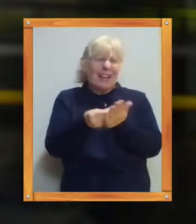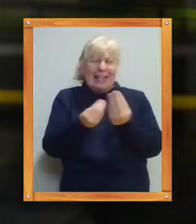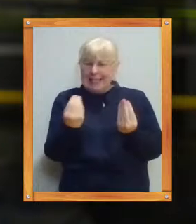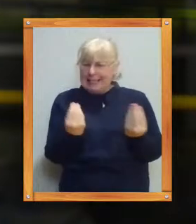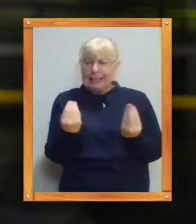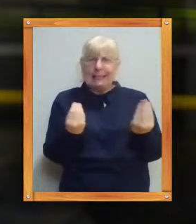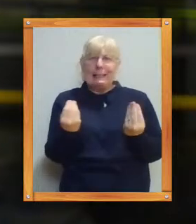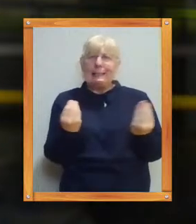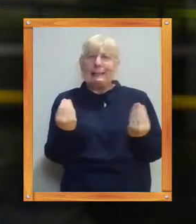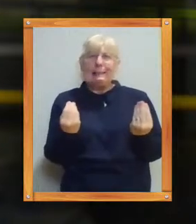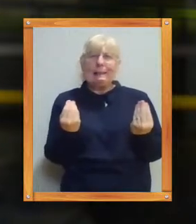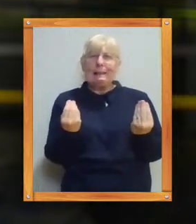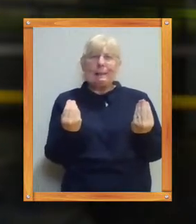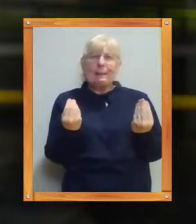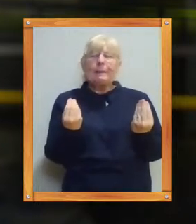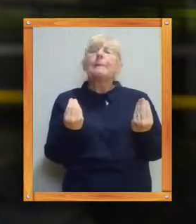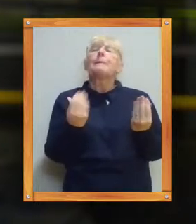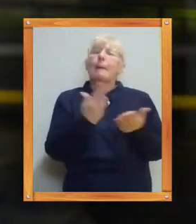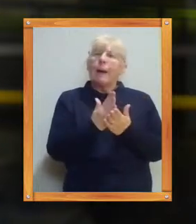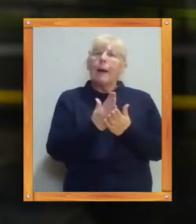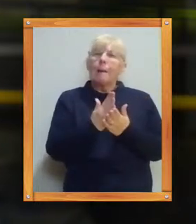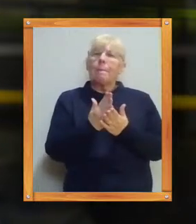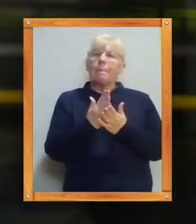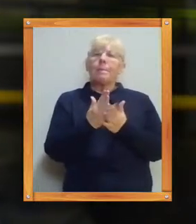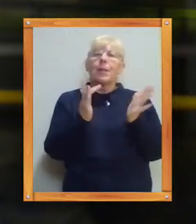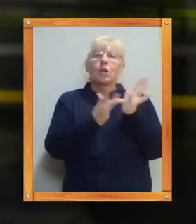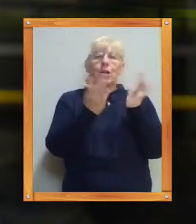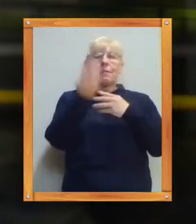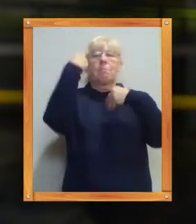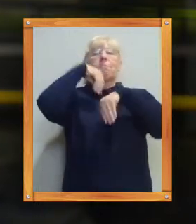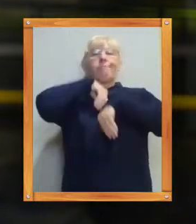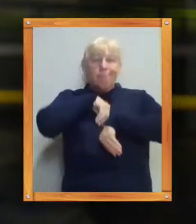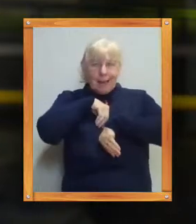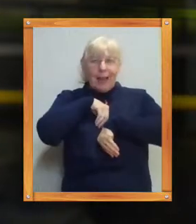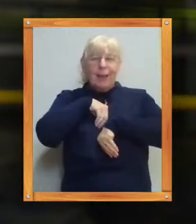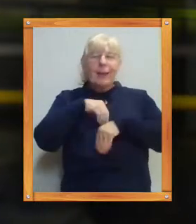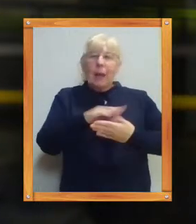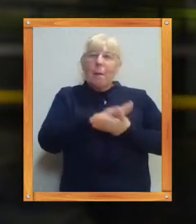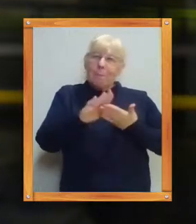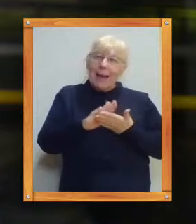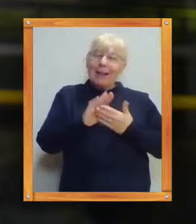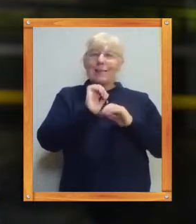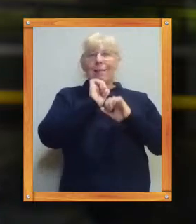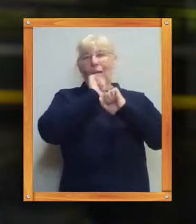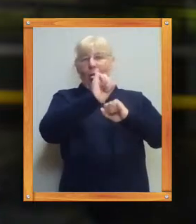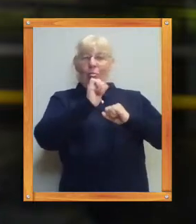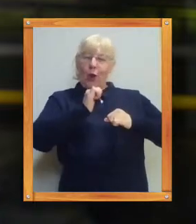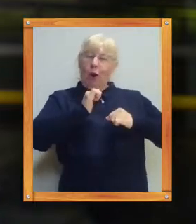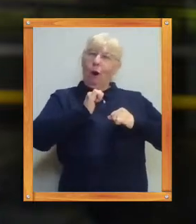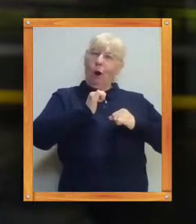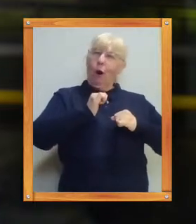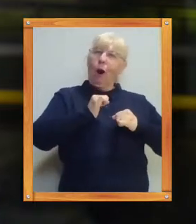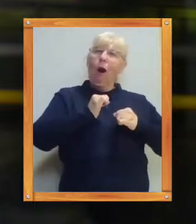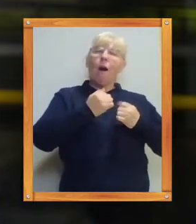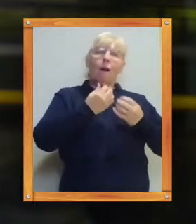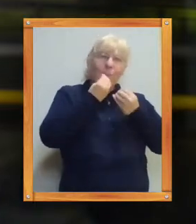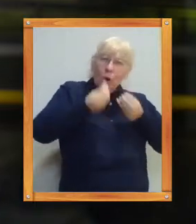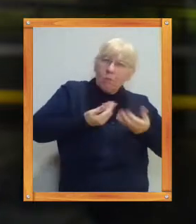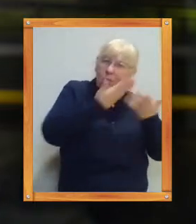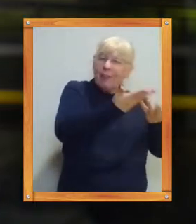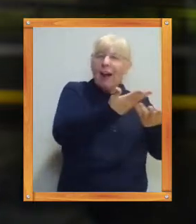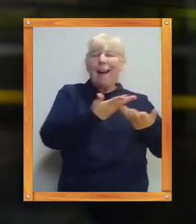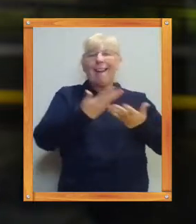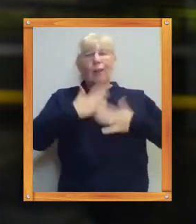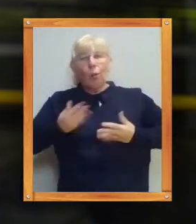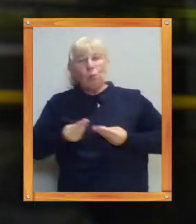Christ into our lives mean clothes for their backs and food for their mouths. God our Saviour, born